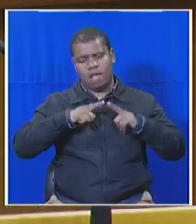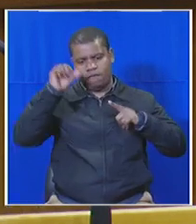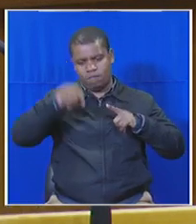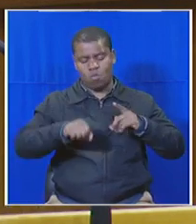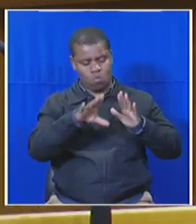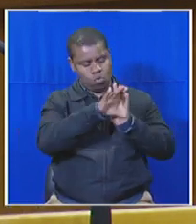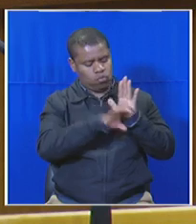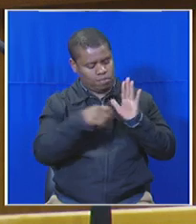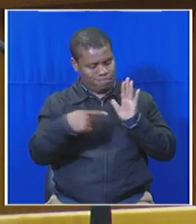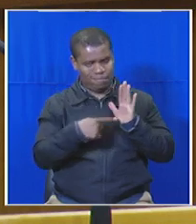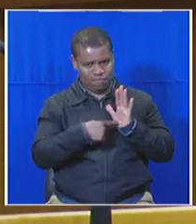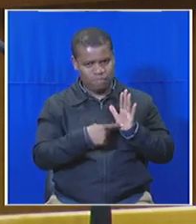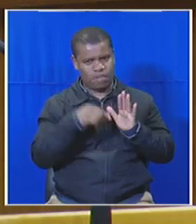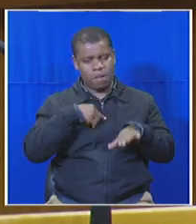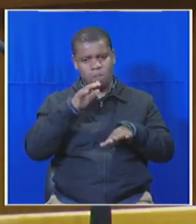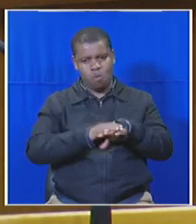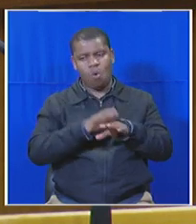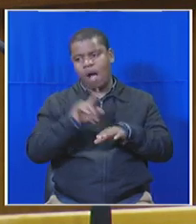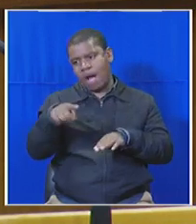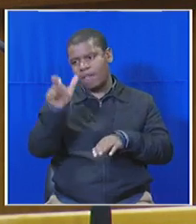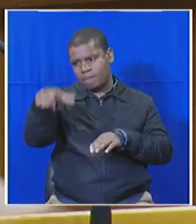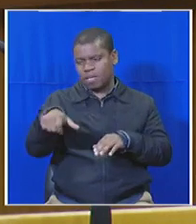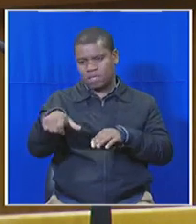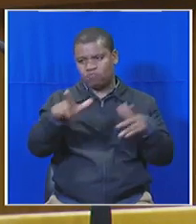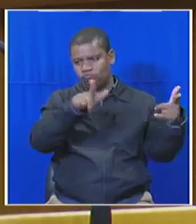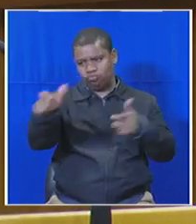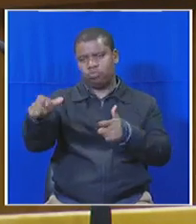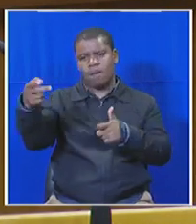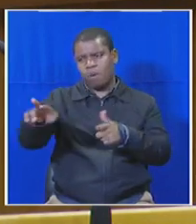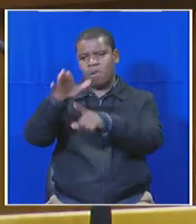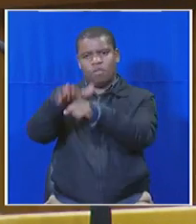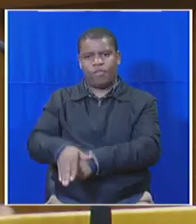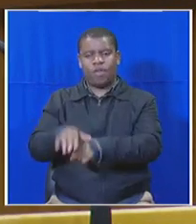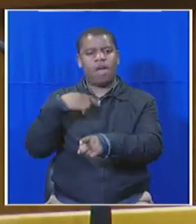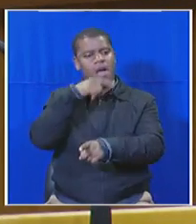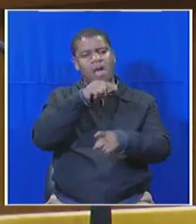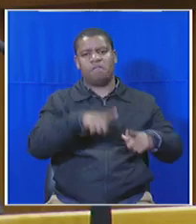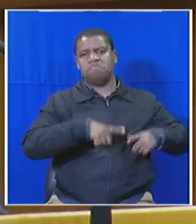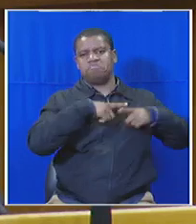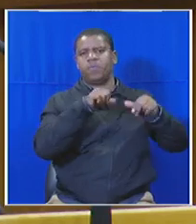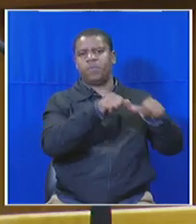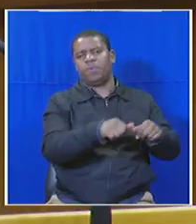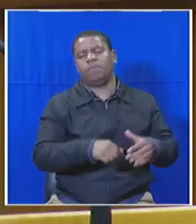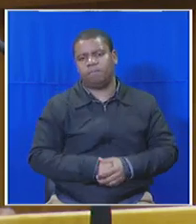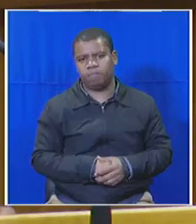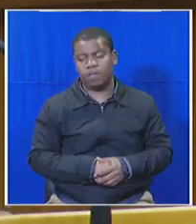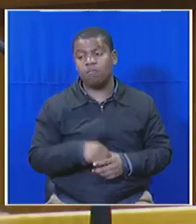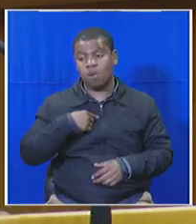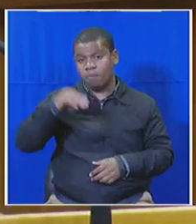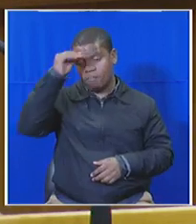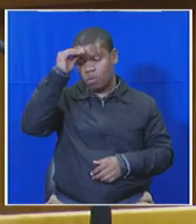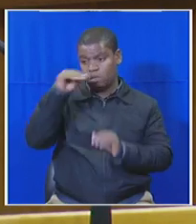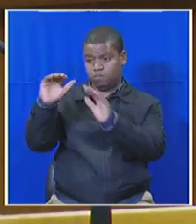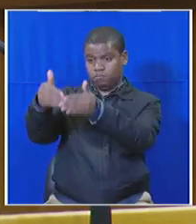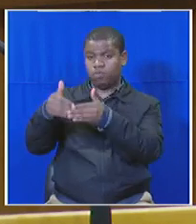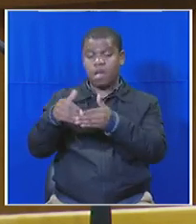Constitution, but it cannot be so at the expense of law and order and at the expense of our police officers. We believe that aiming a gun at